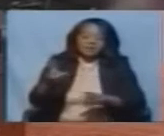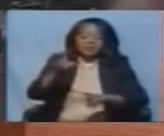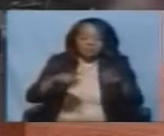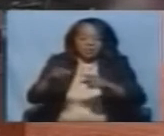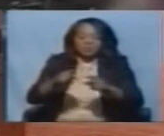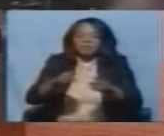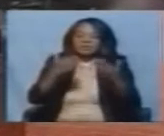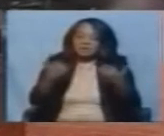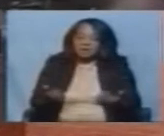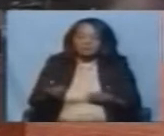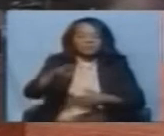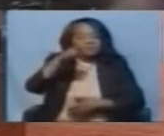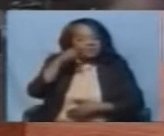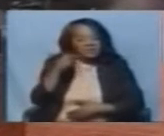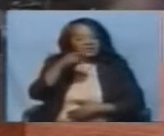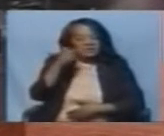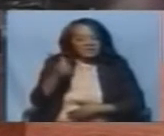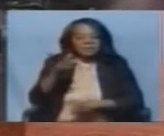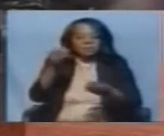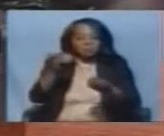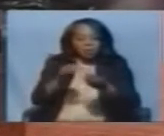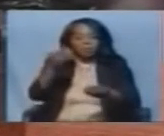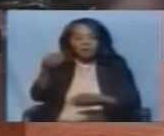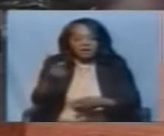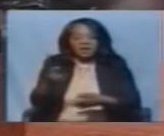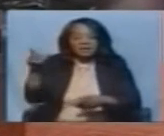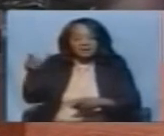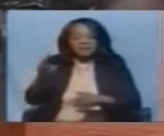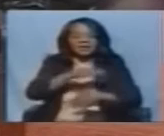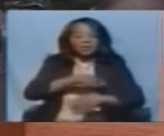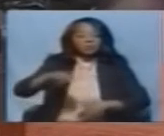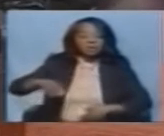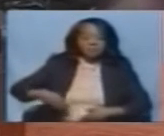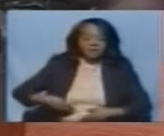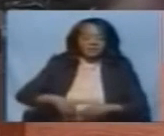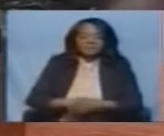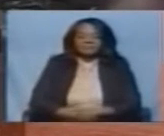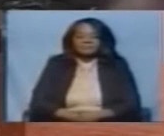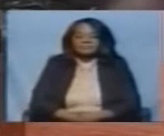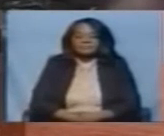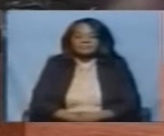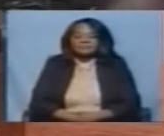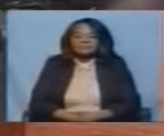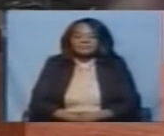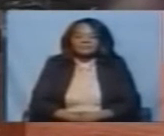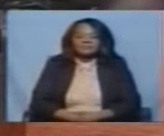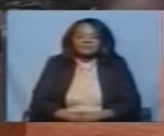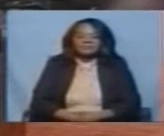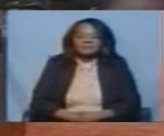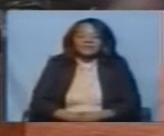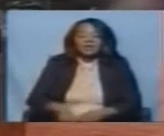this involves your members. Okay. Is your question, is a buyer